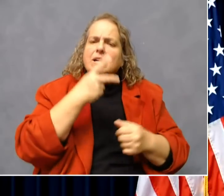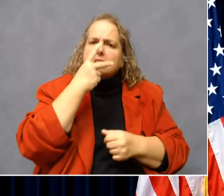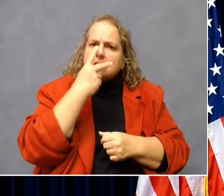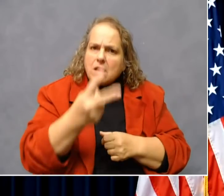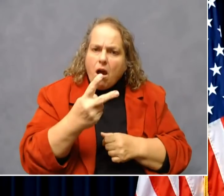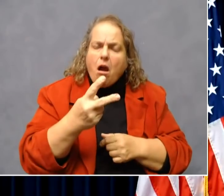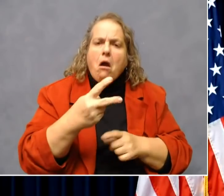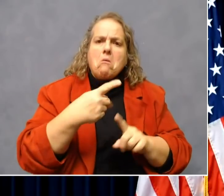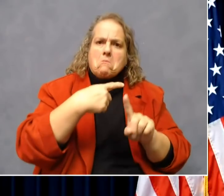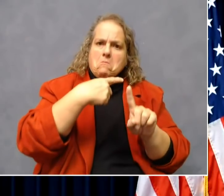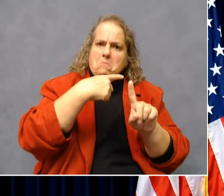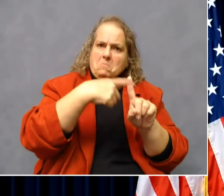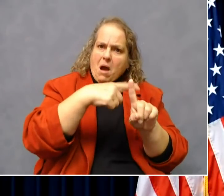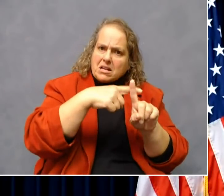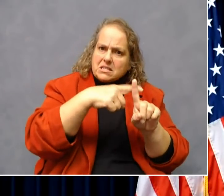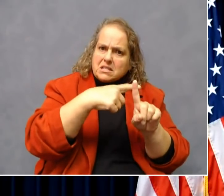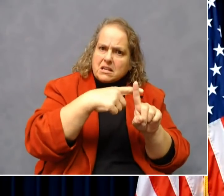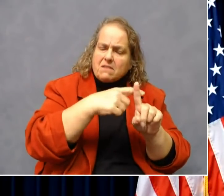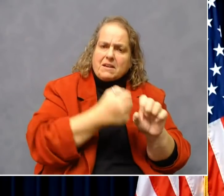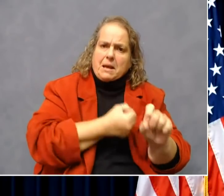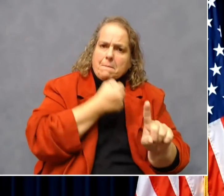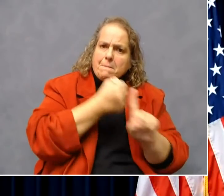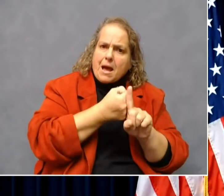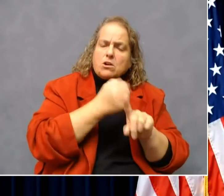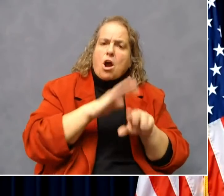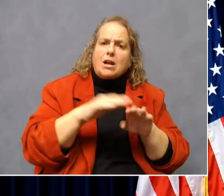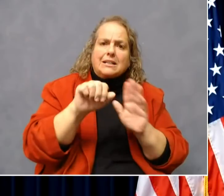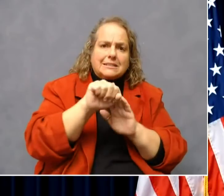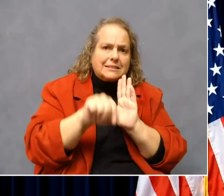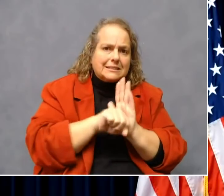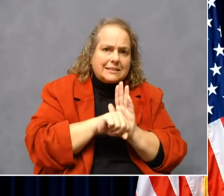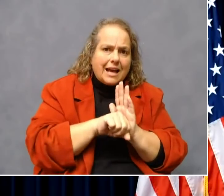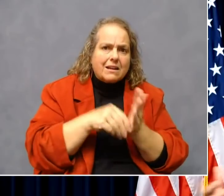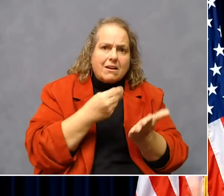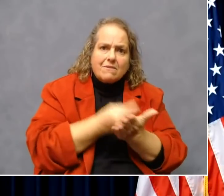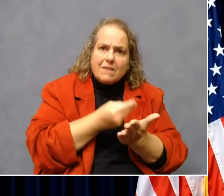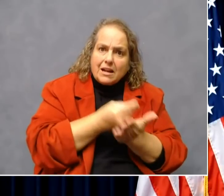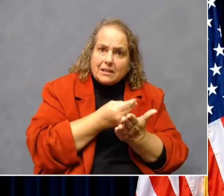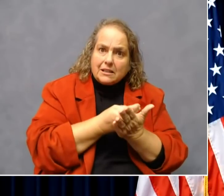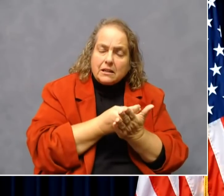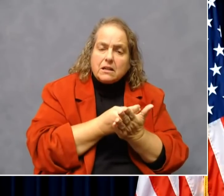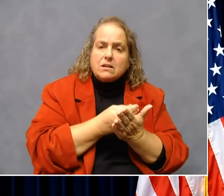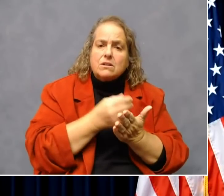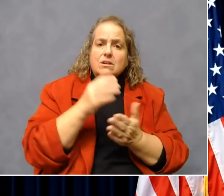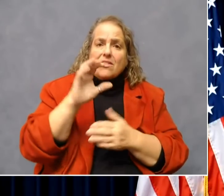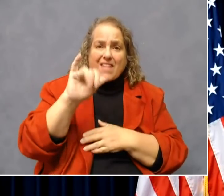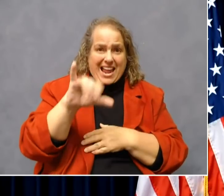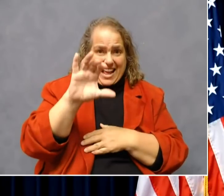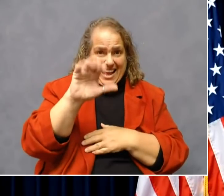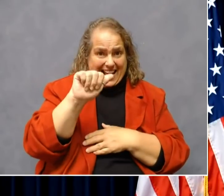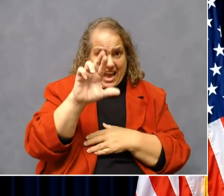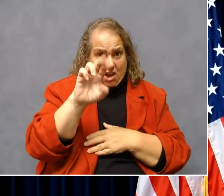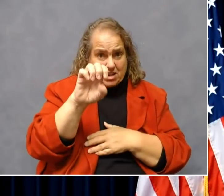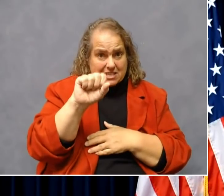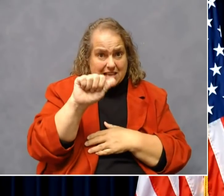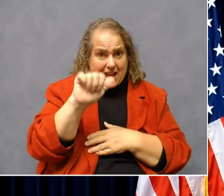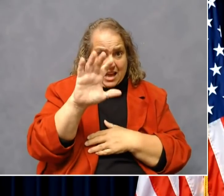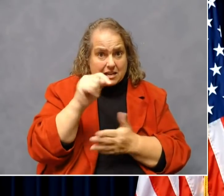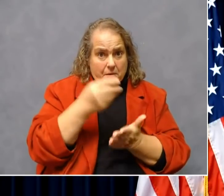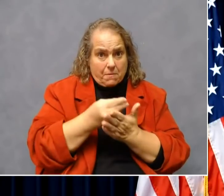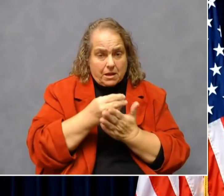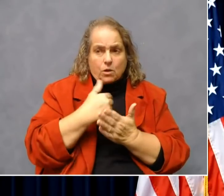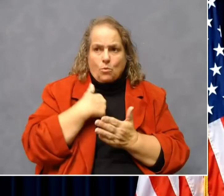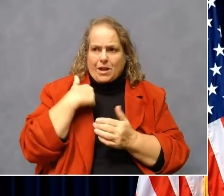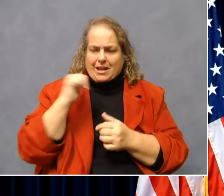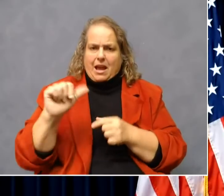positively impacted. Ways that they provided CARES Act funding that we were able to provide to local governments to do the